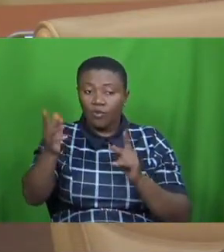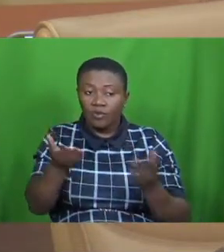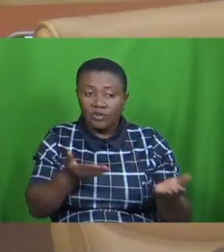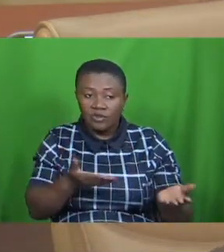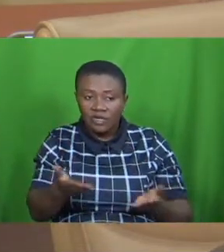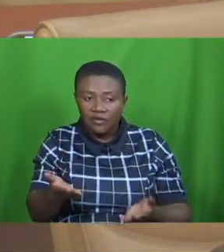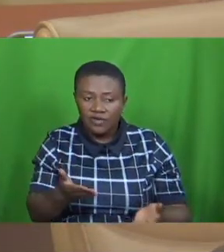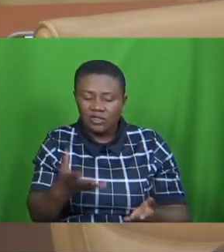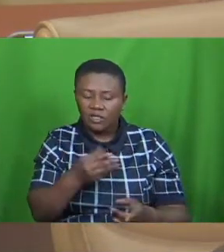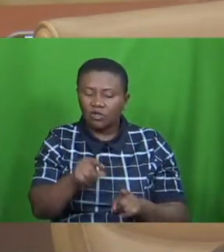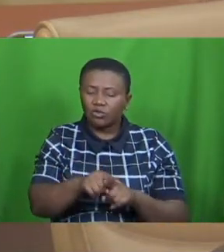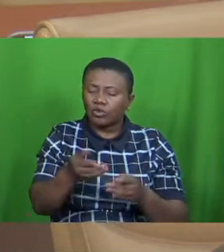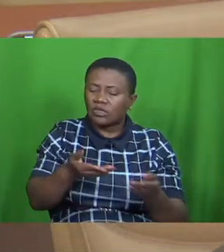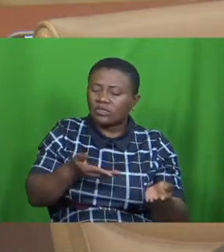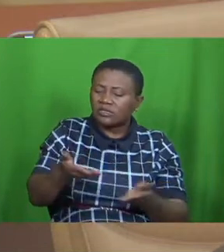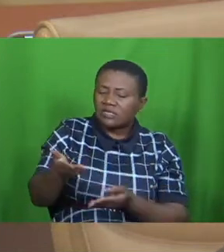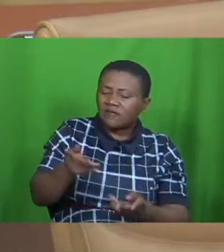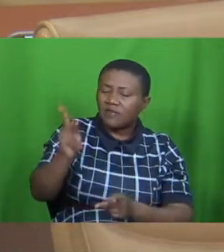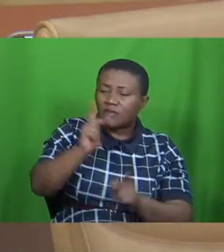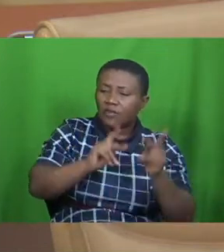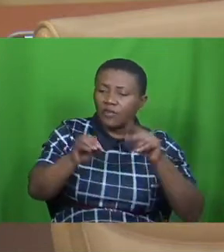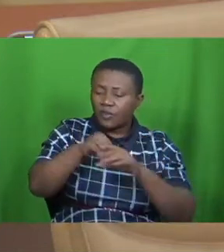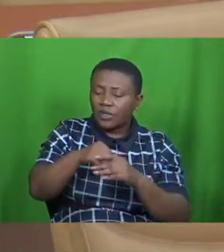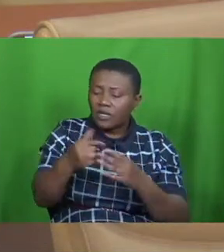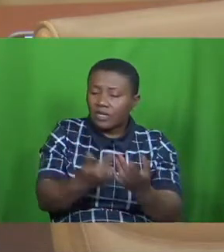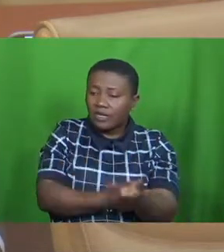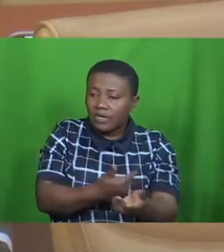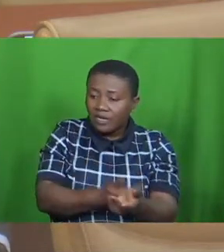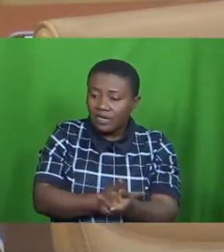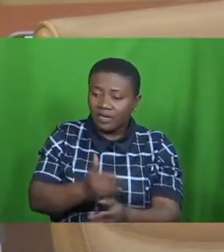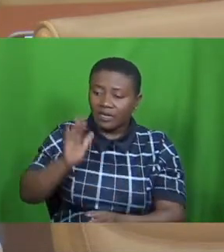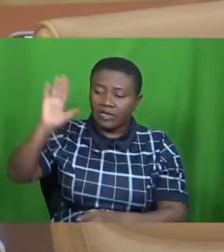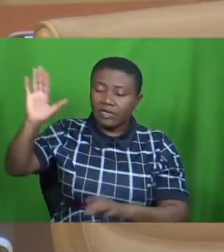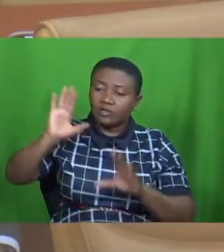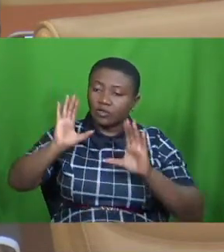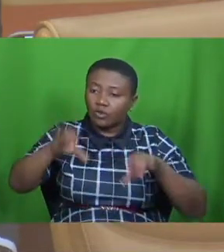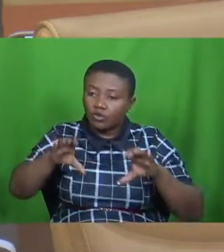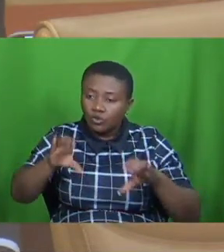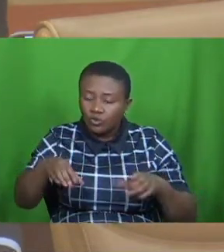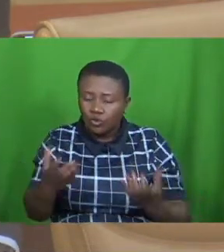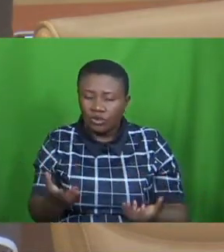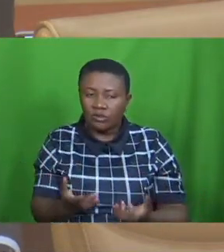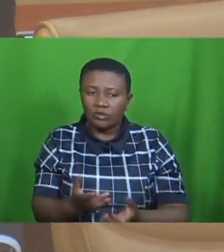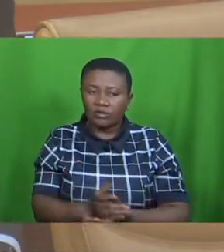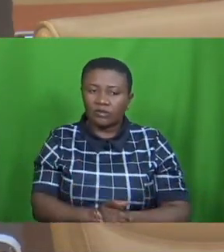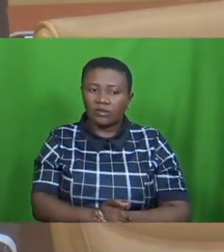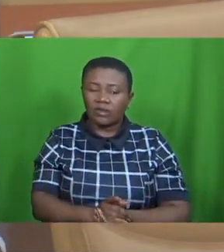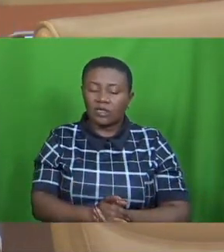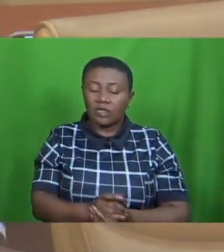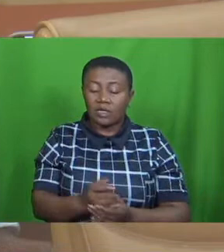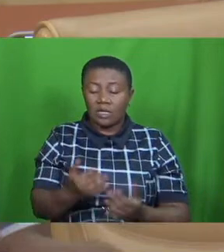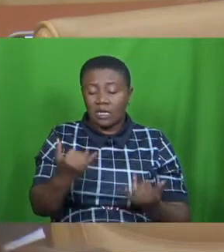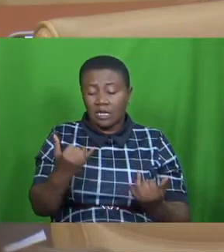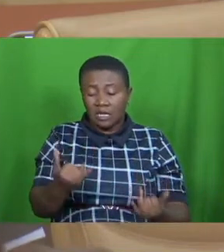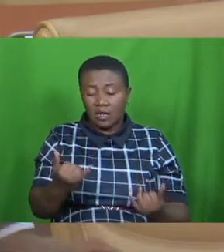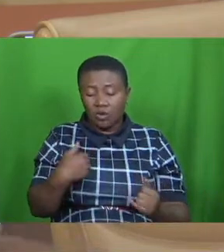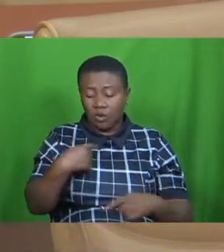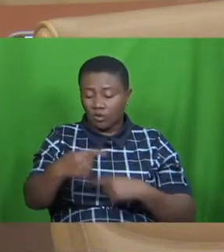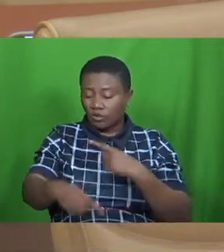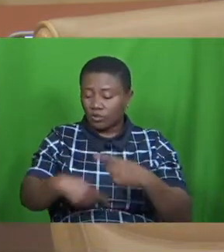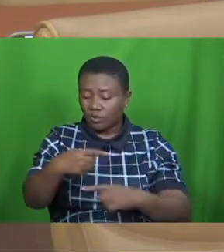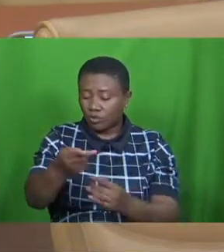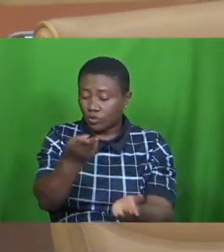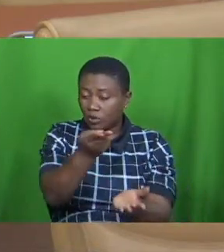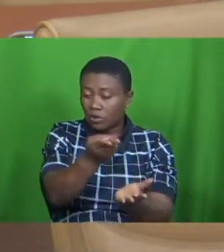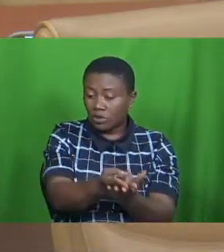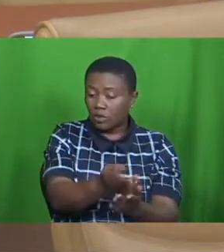Ghana, especially his constituents. So as we lay him to rest on